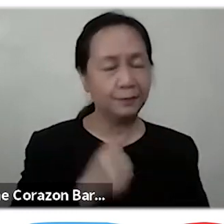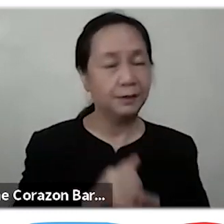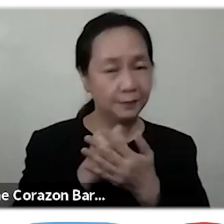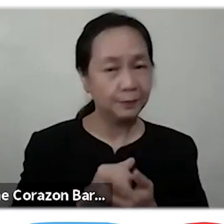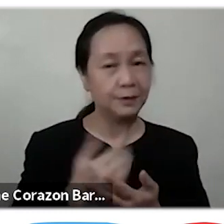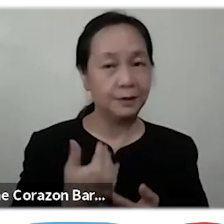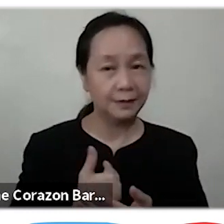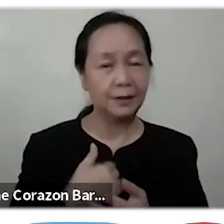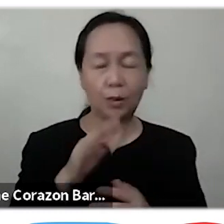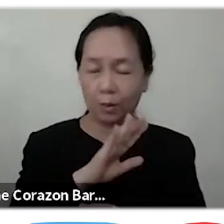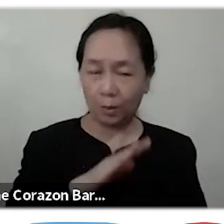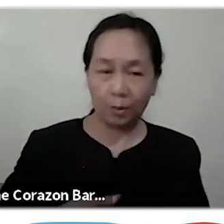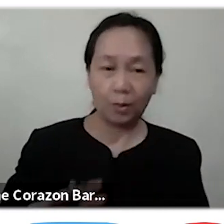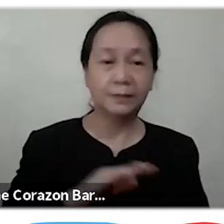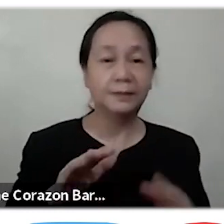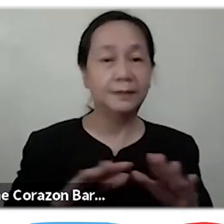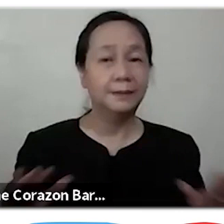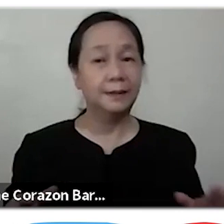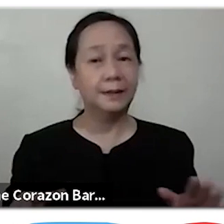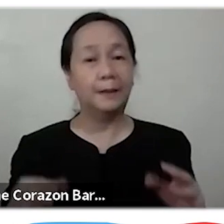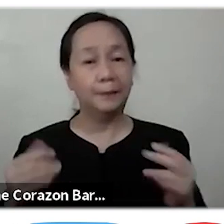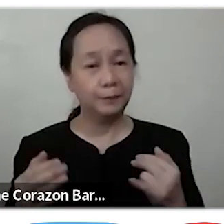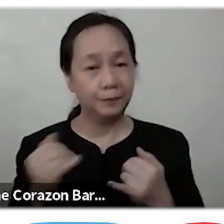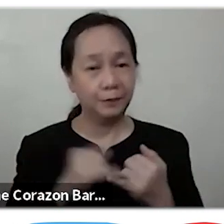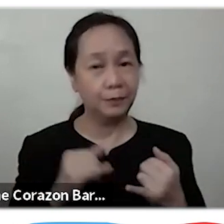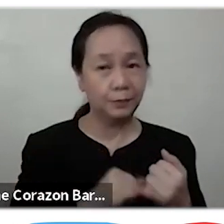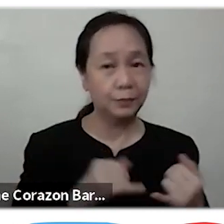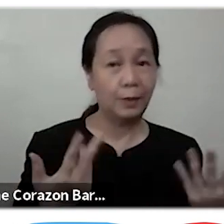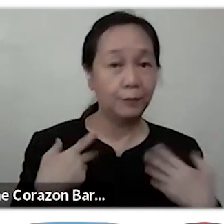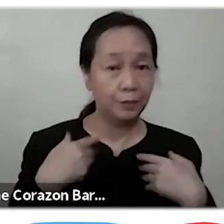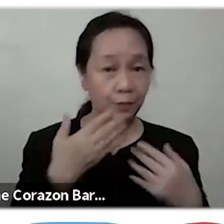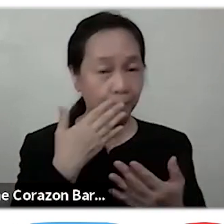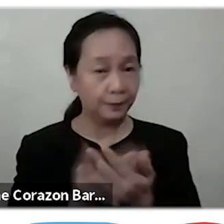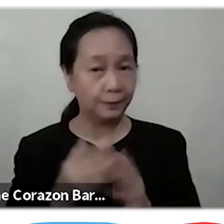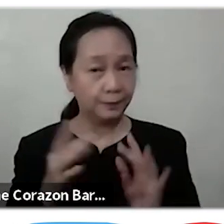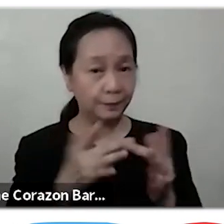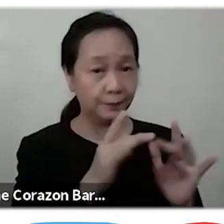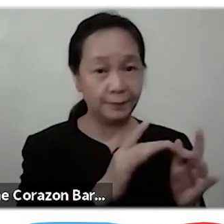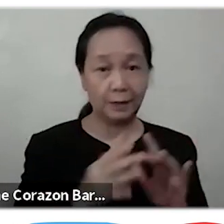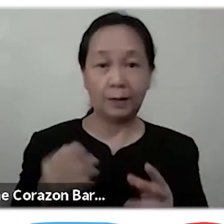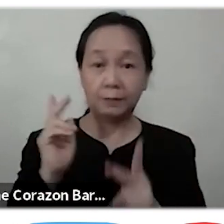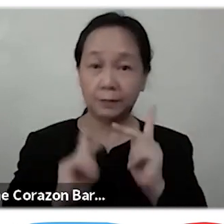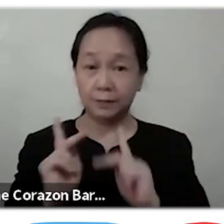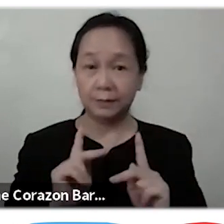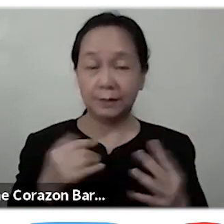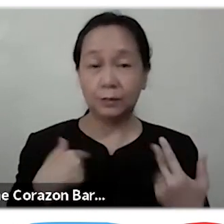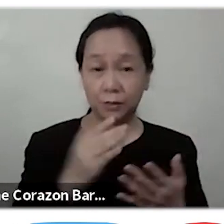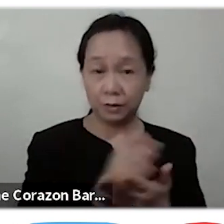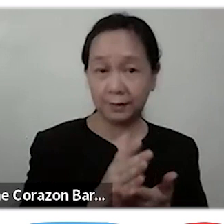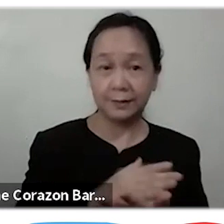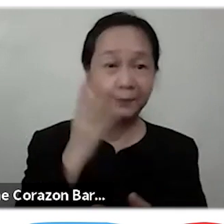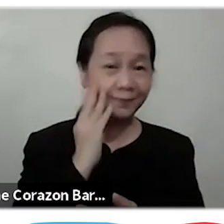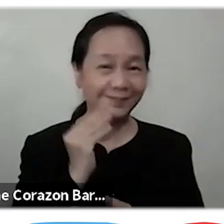all the children and young people who are involved in this initiative to make a good network of people and to share their experiences,